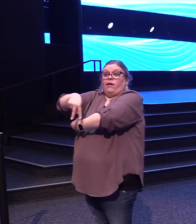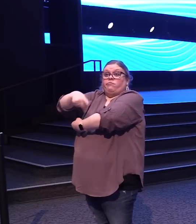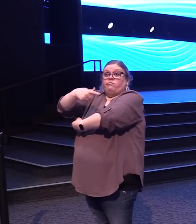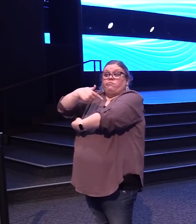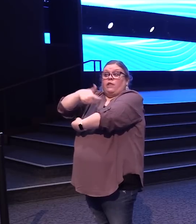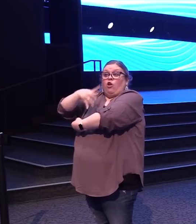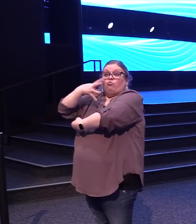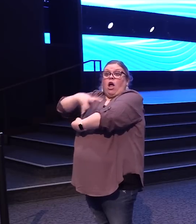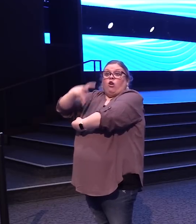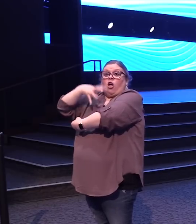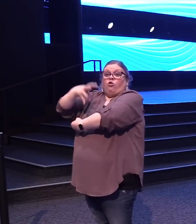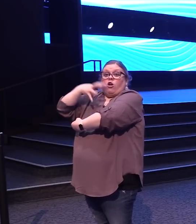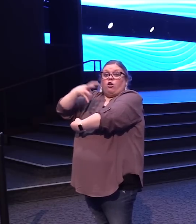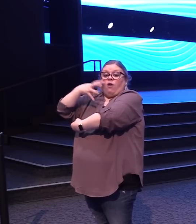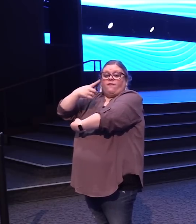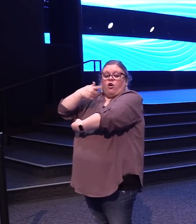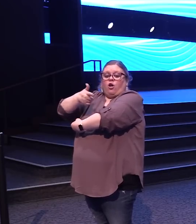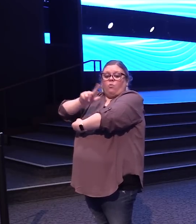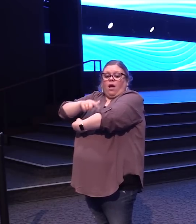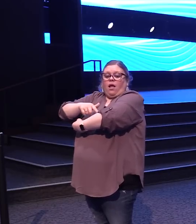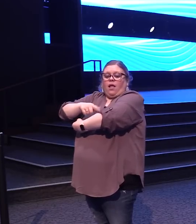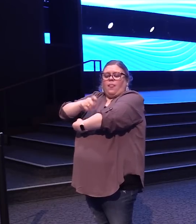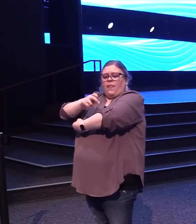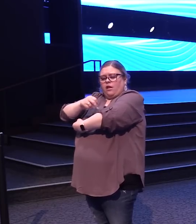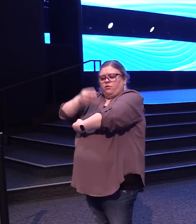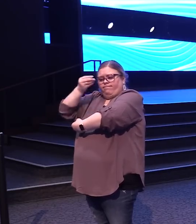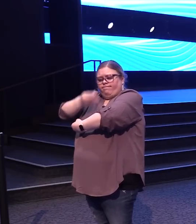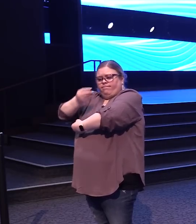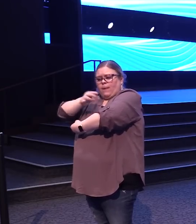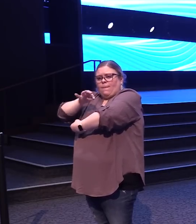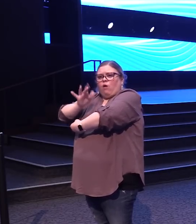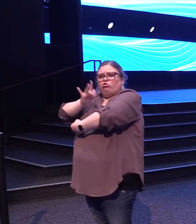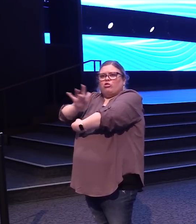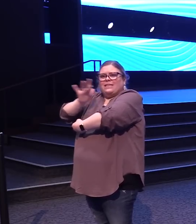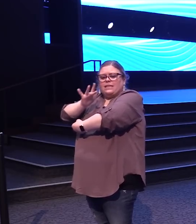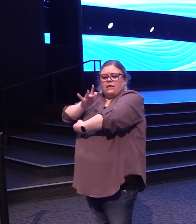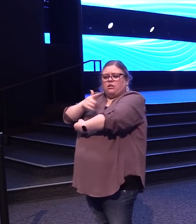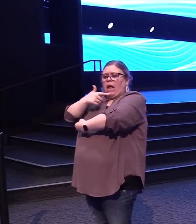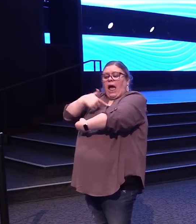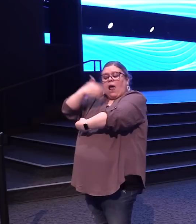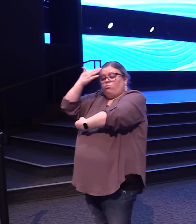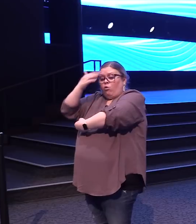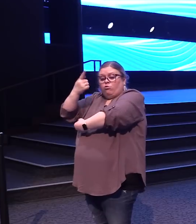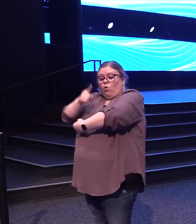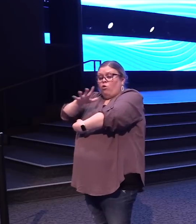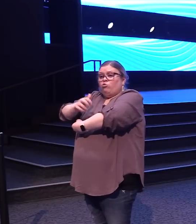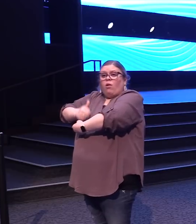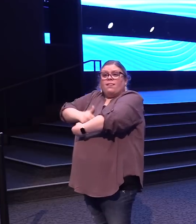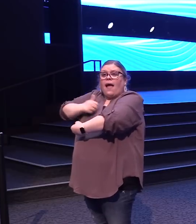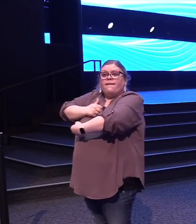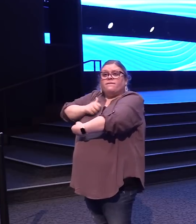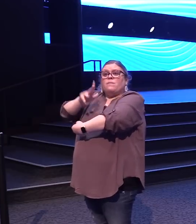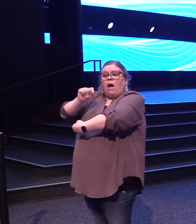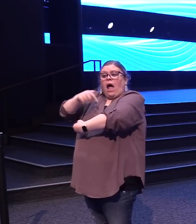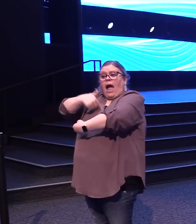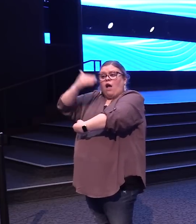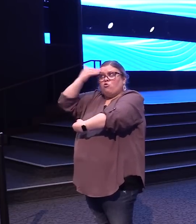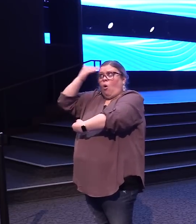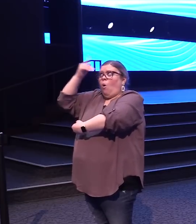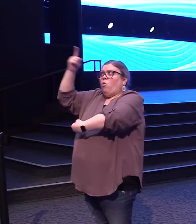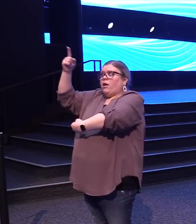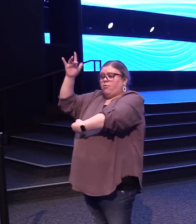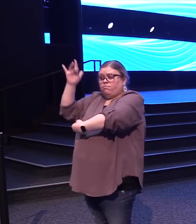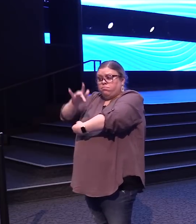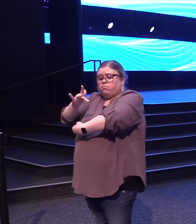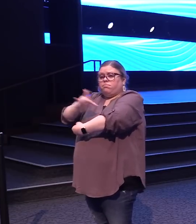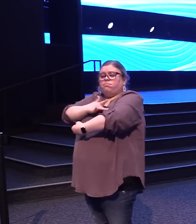while. And then Johanna started sharing Jesus with her. Said, I don't know what's going on with you, but I know that He can make all